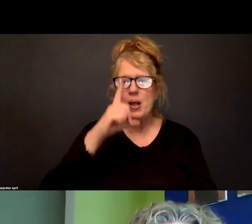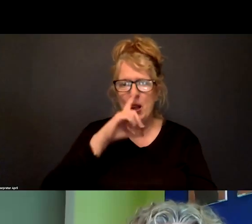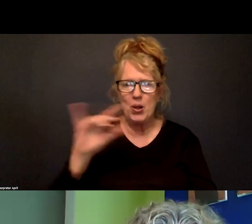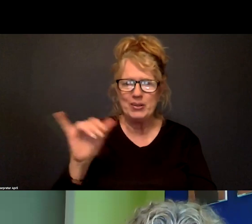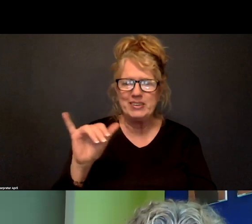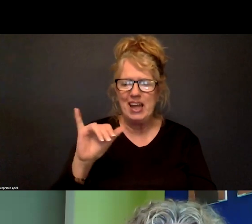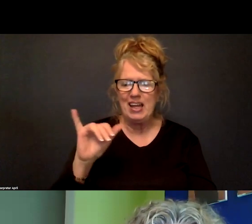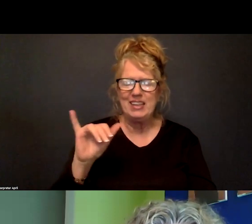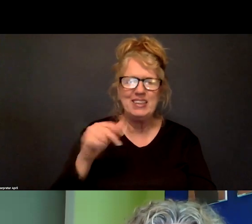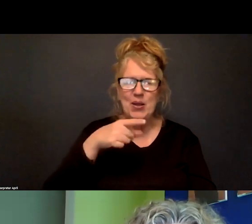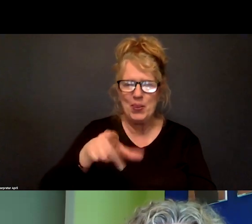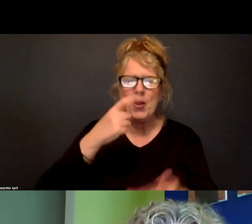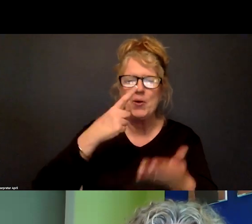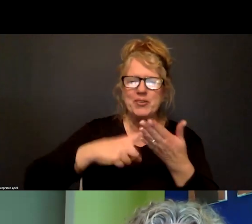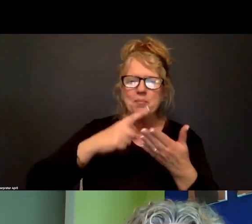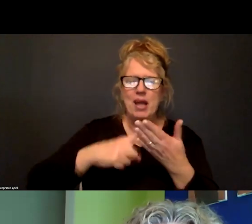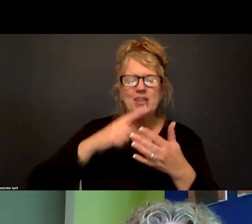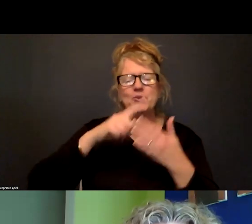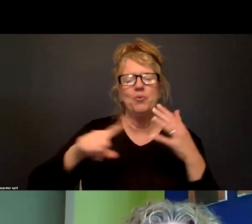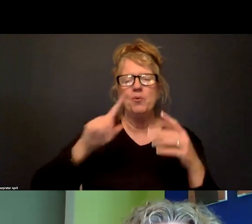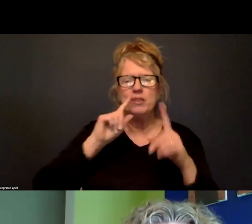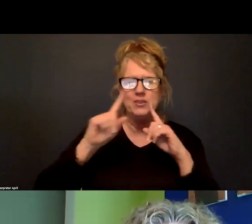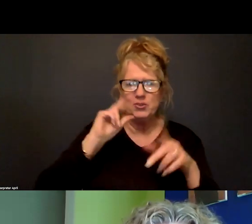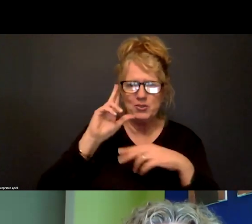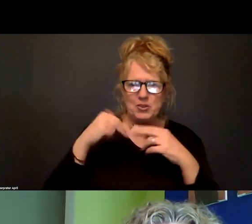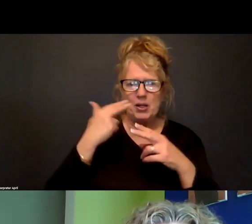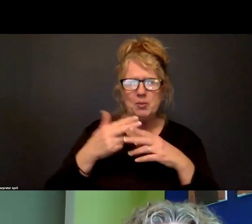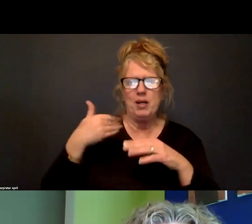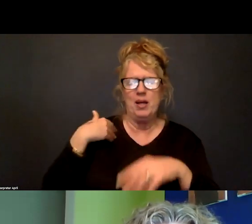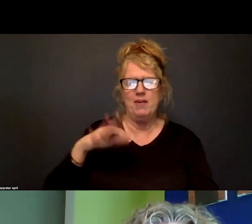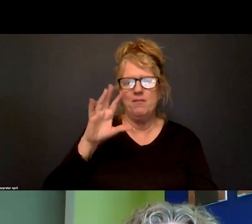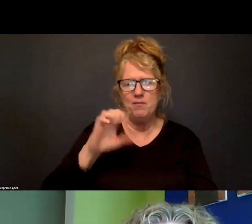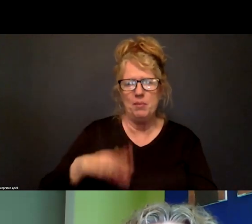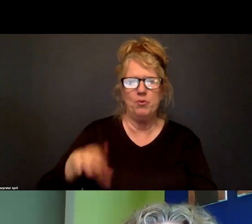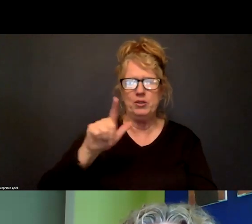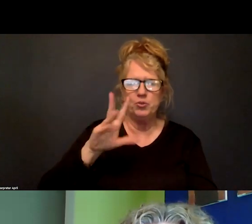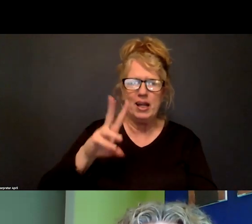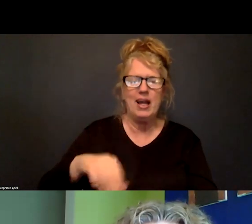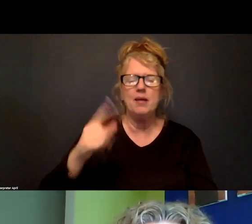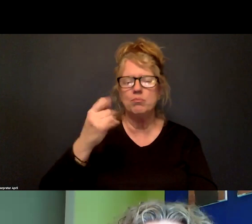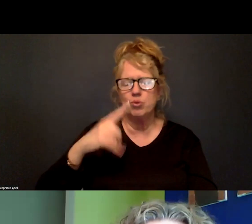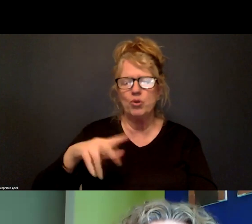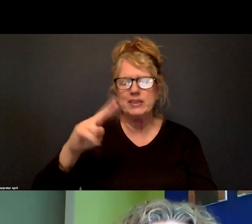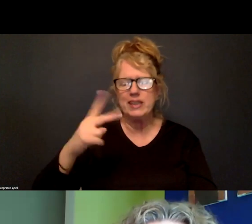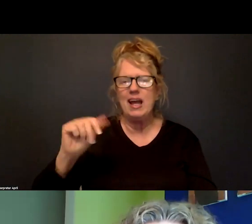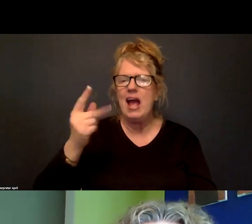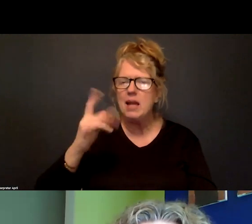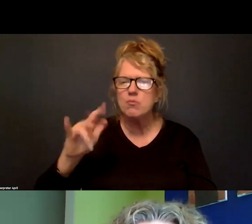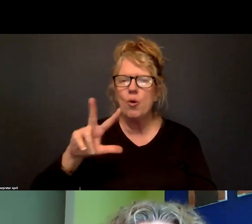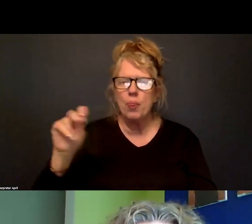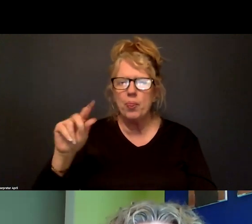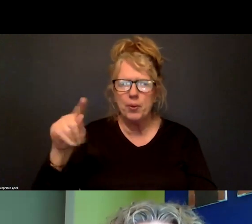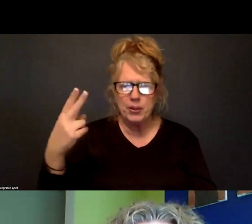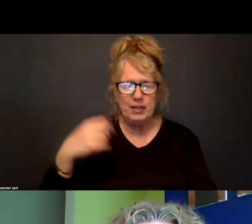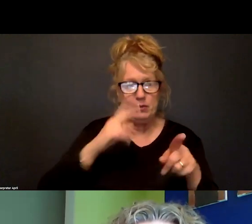got those debates that we talked about earlier, February 26th, April 2nd, and April 30th. And as you can see from